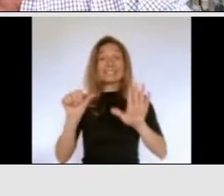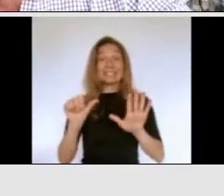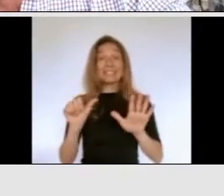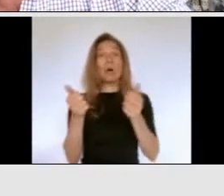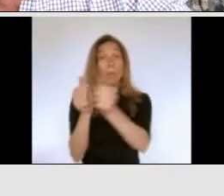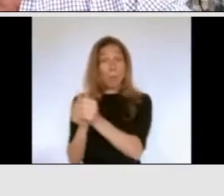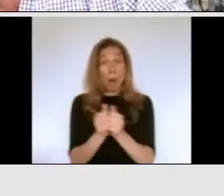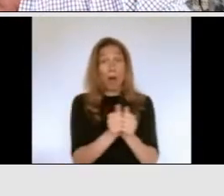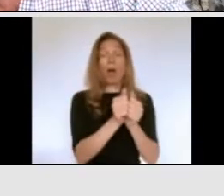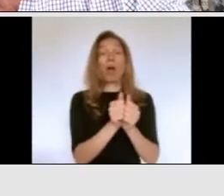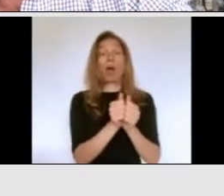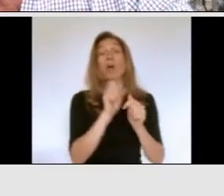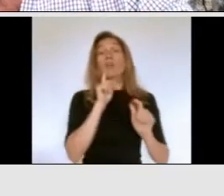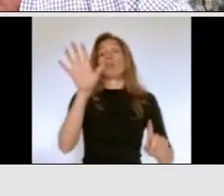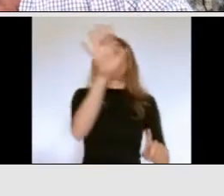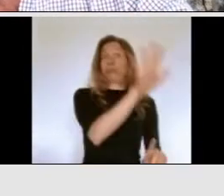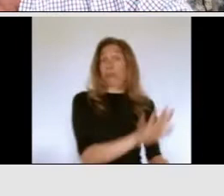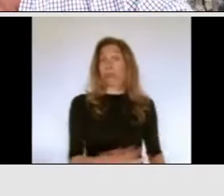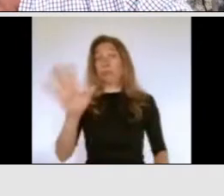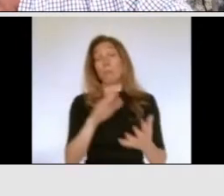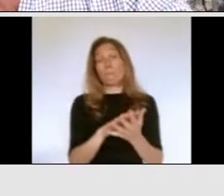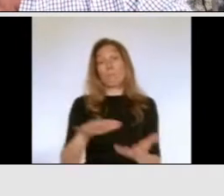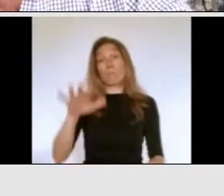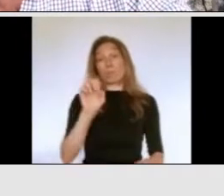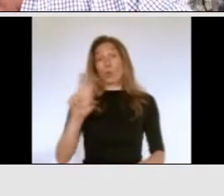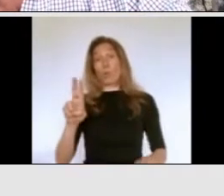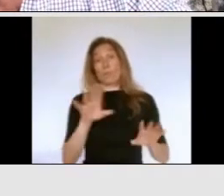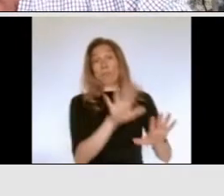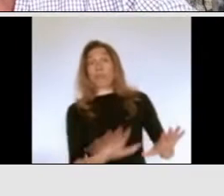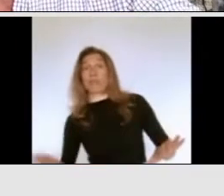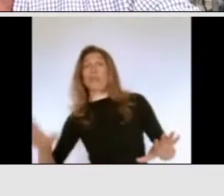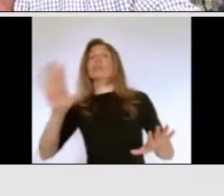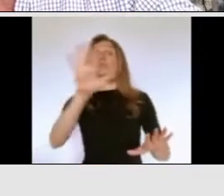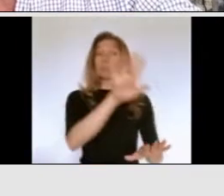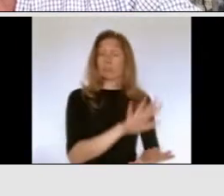36 partners across really much of Europe,